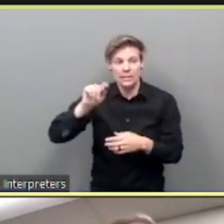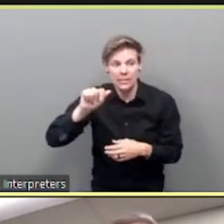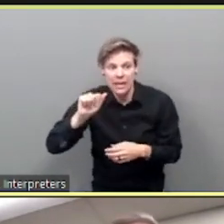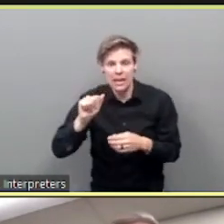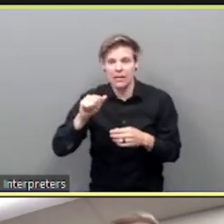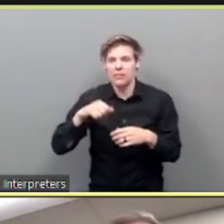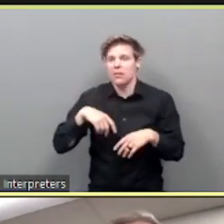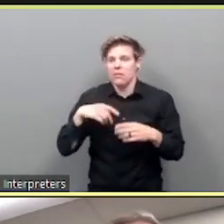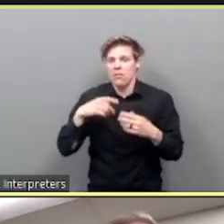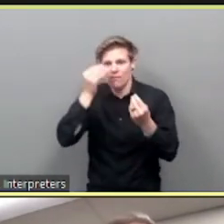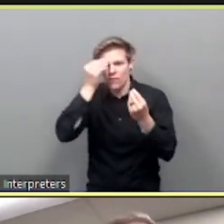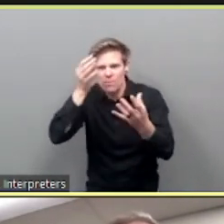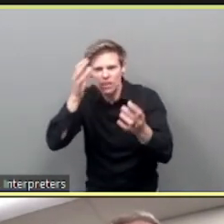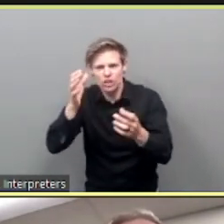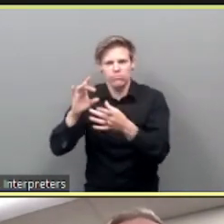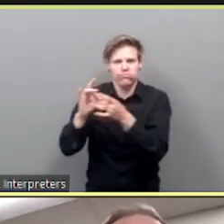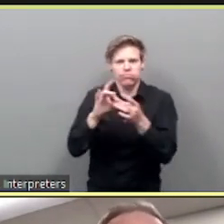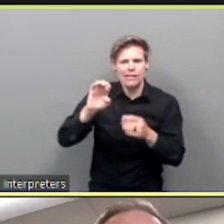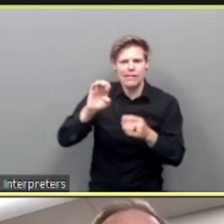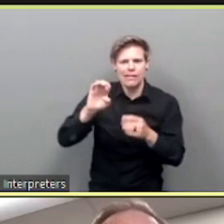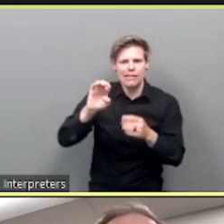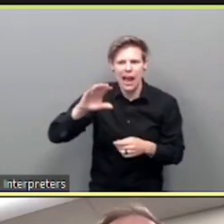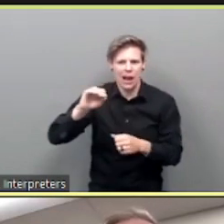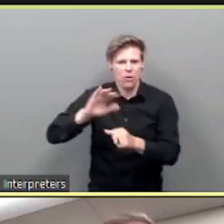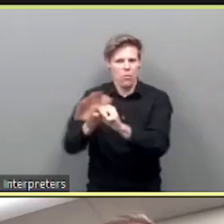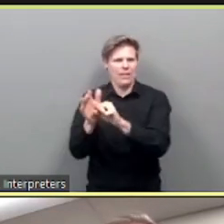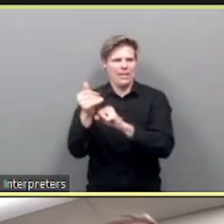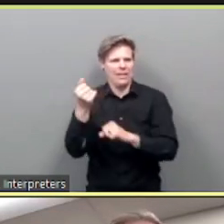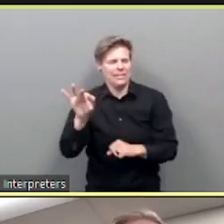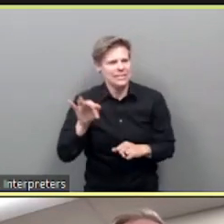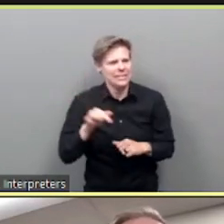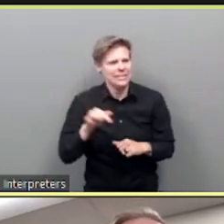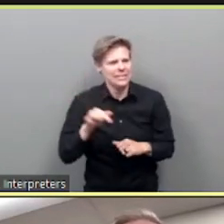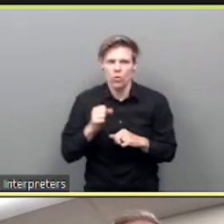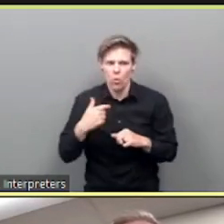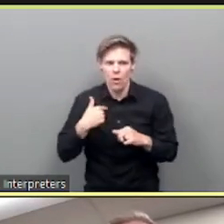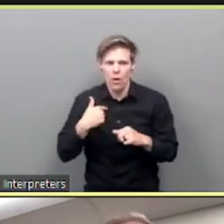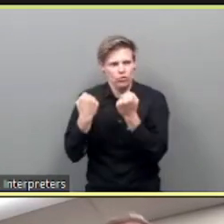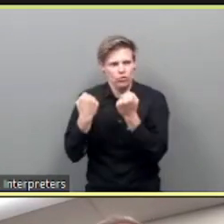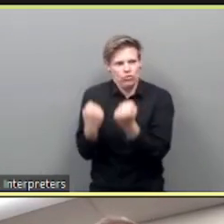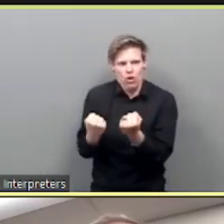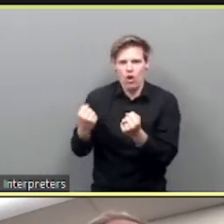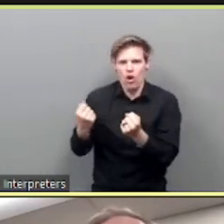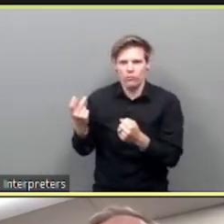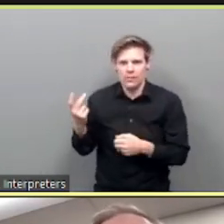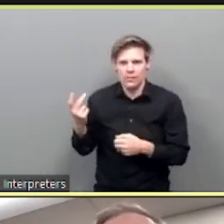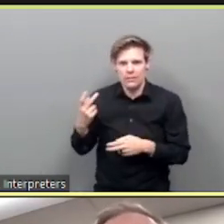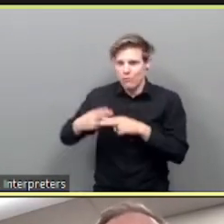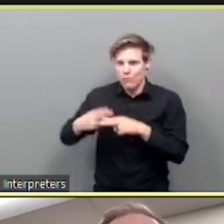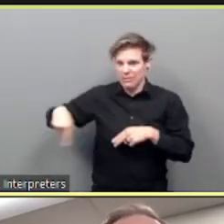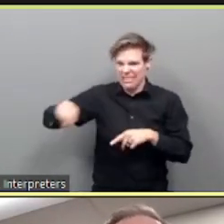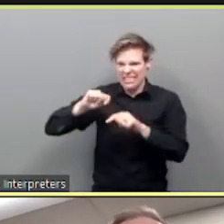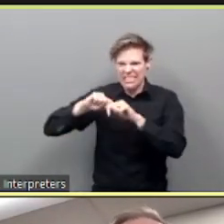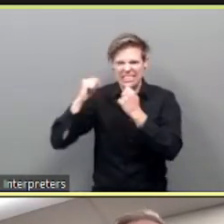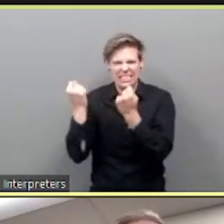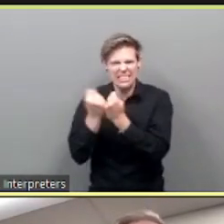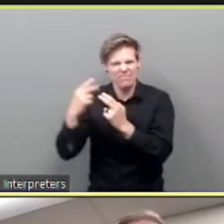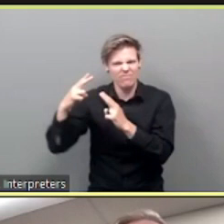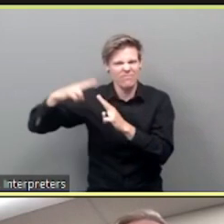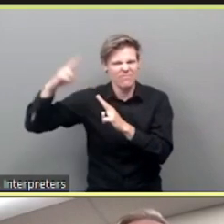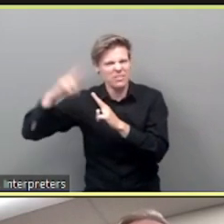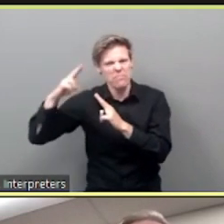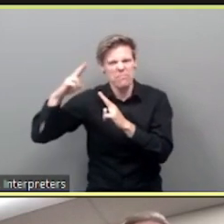response division. And so New Mexico has a reputation of having some of the best data in the country. I personally think we have the best, and